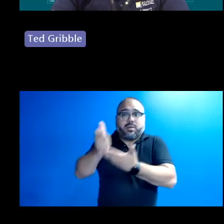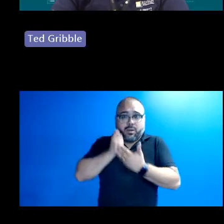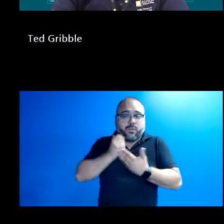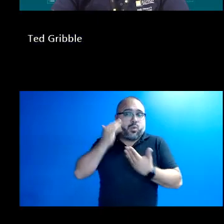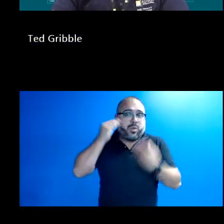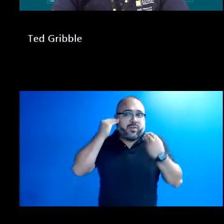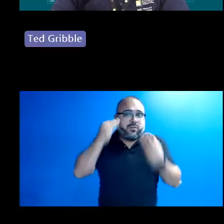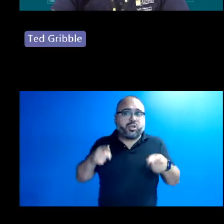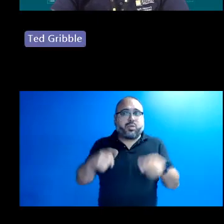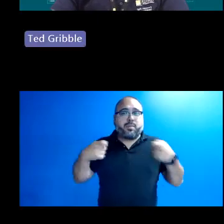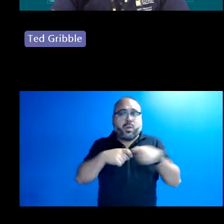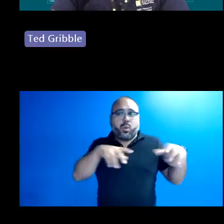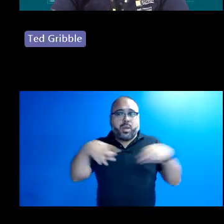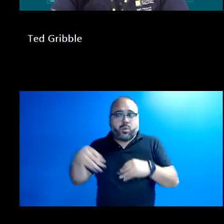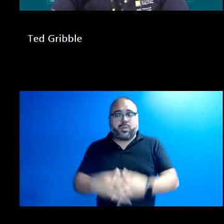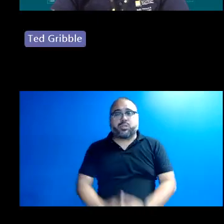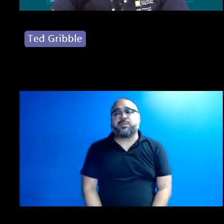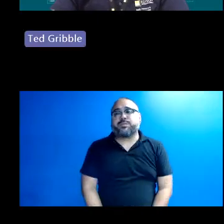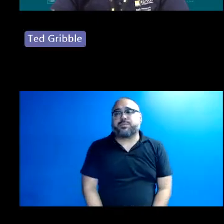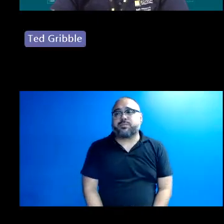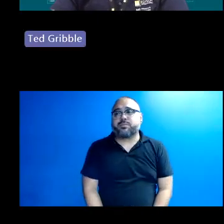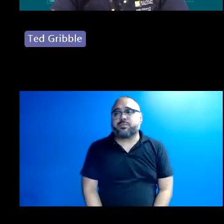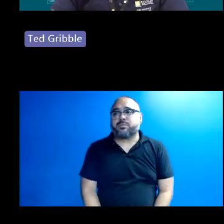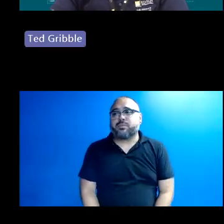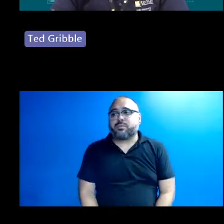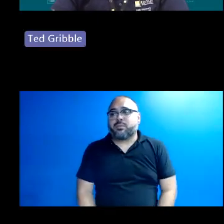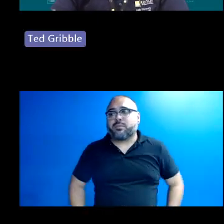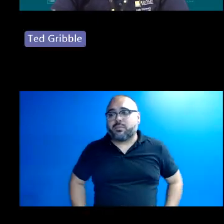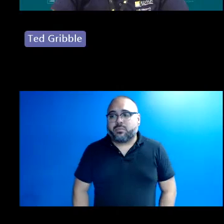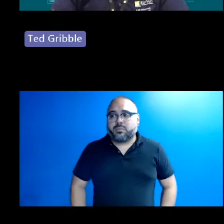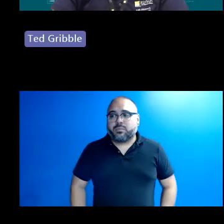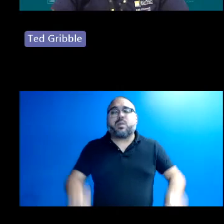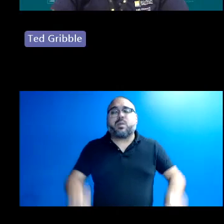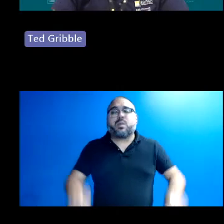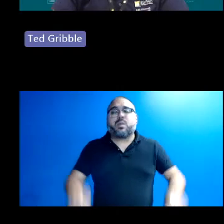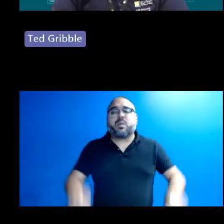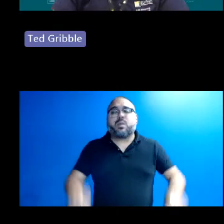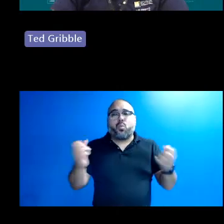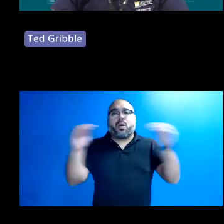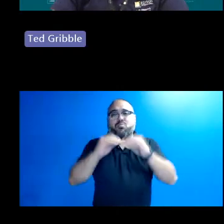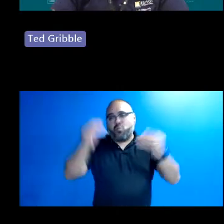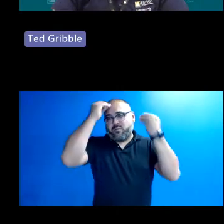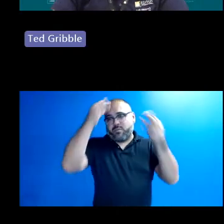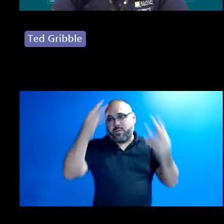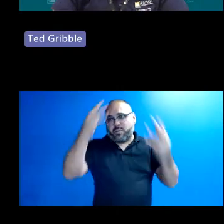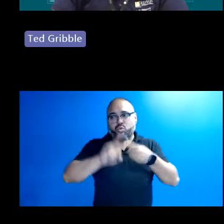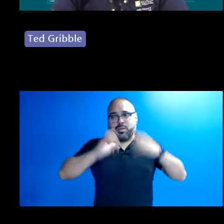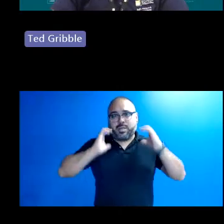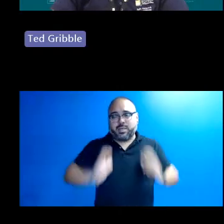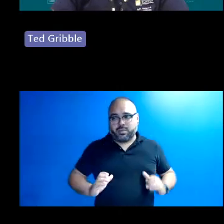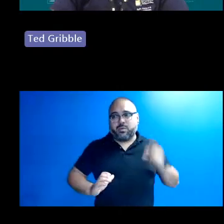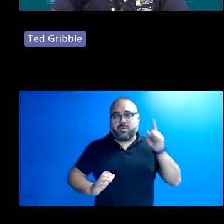during a power outage. Okay, I think what I'm hearing is more information to the customer, and in this case is asked